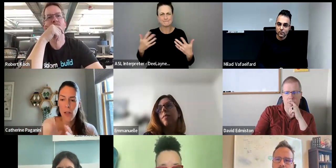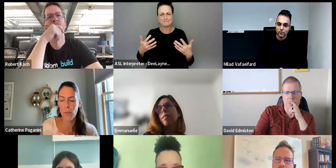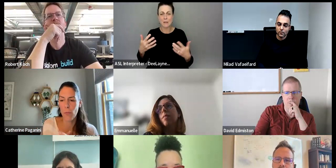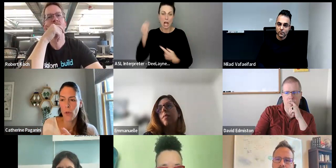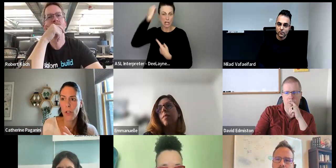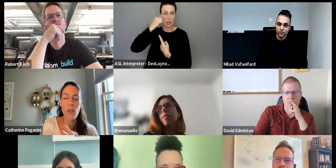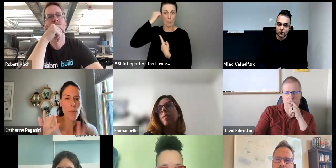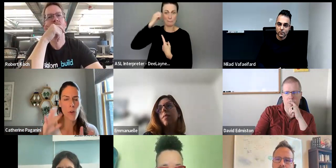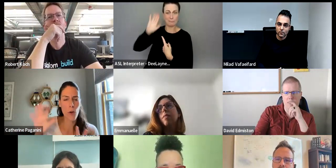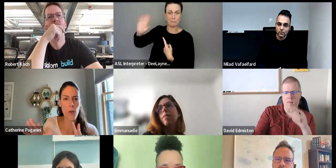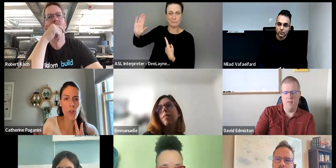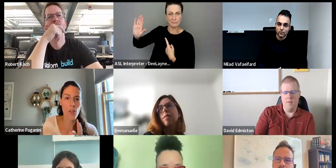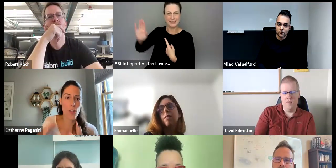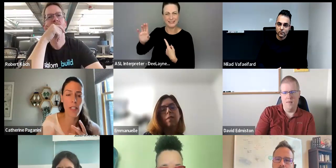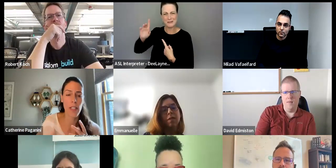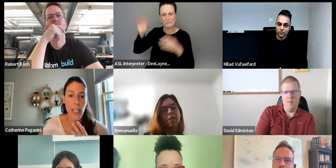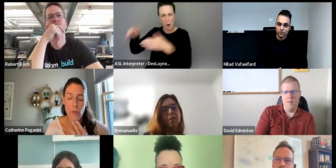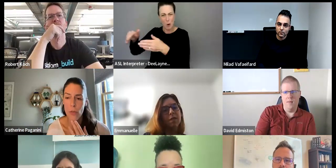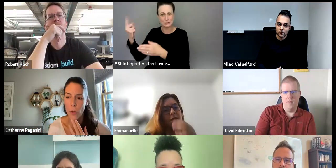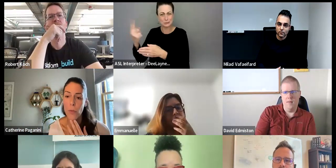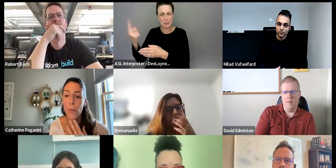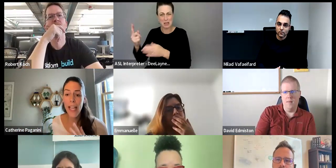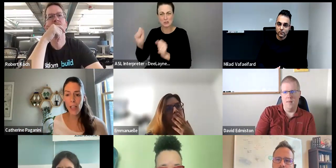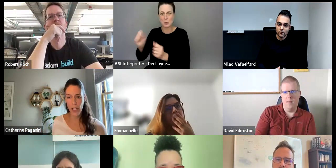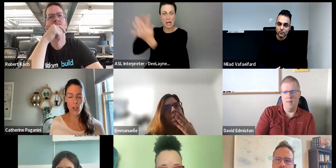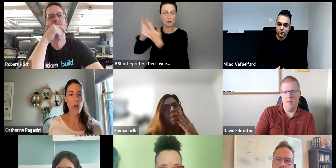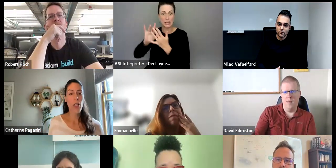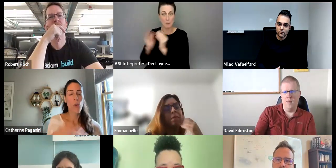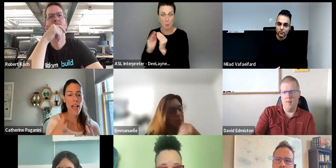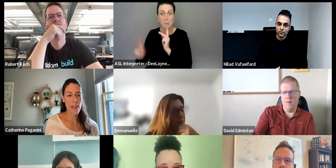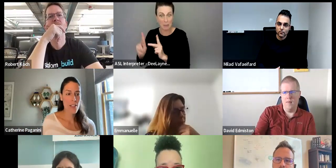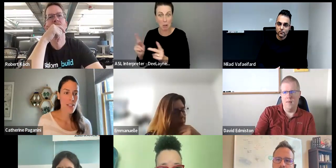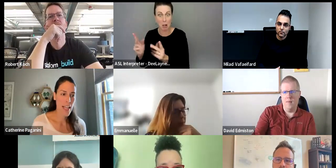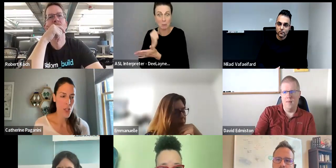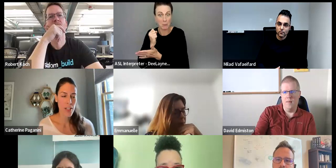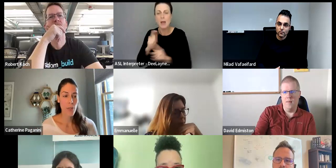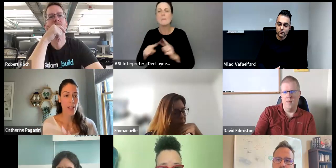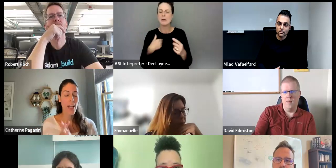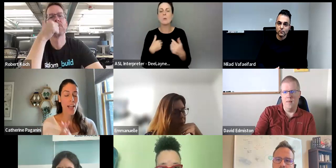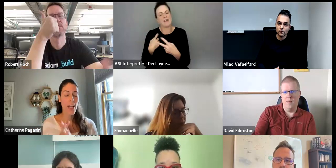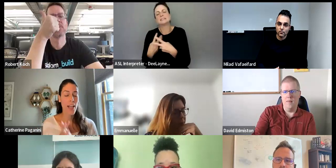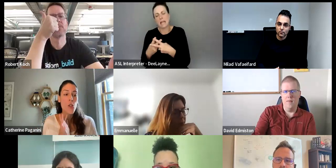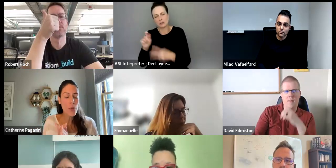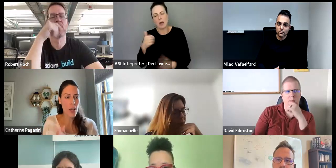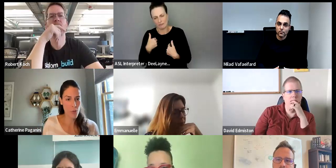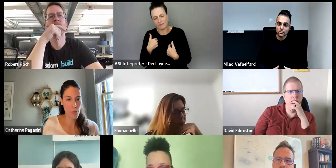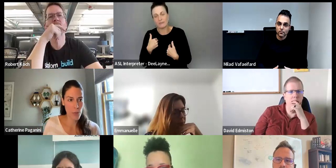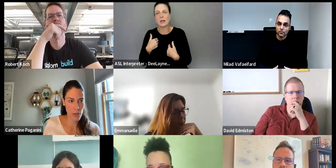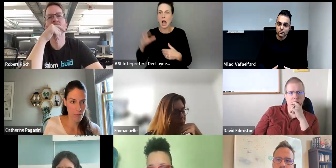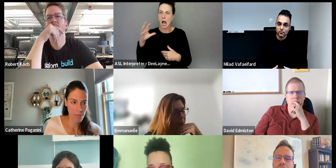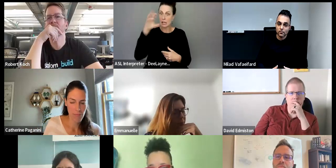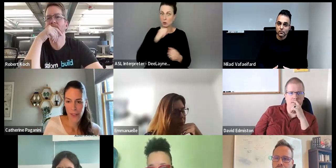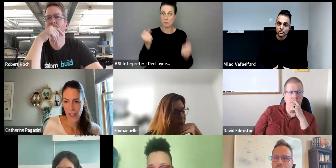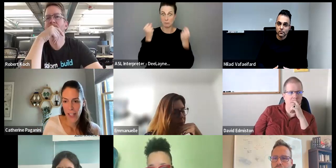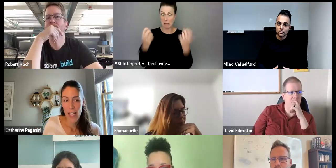Europe, like more Europe focused or something, so we can reach more people. But anyway, so there is a Slack channel with, I assume, lots